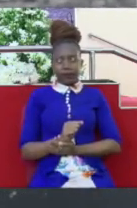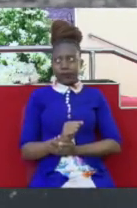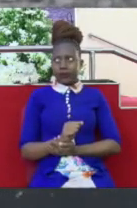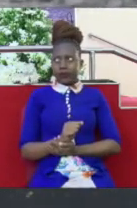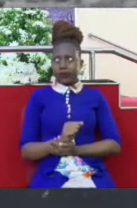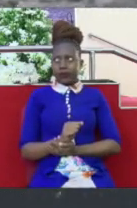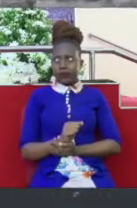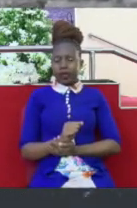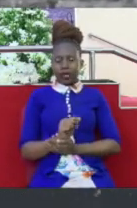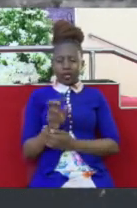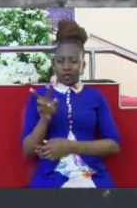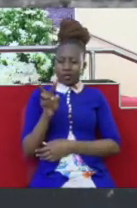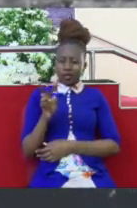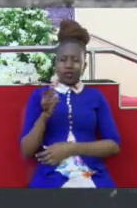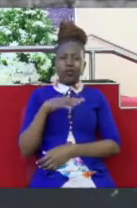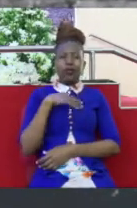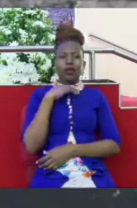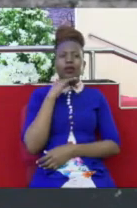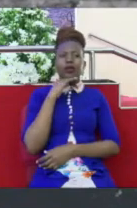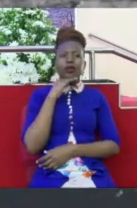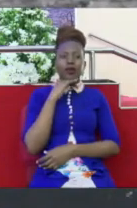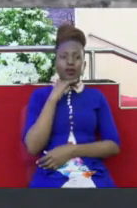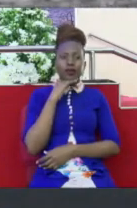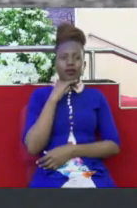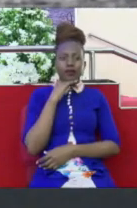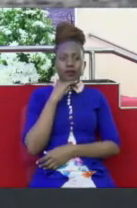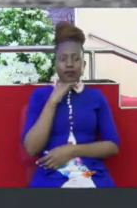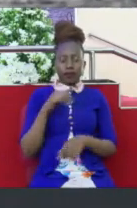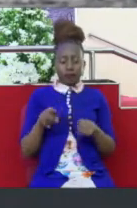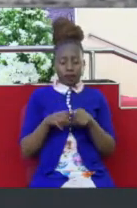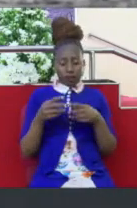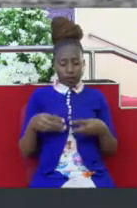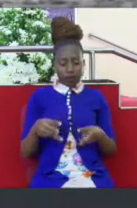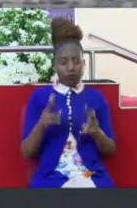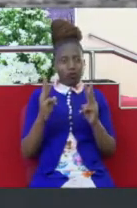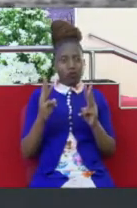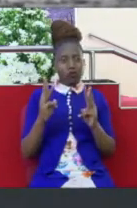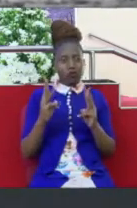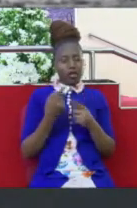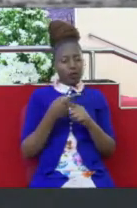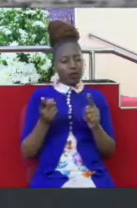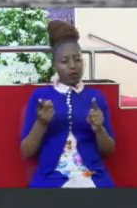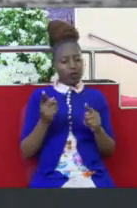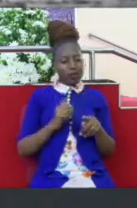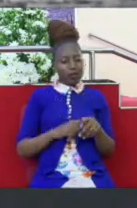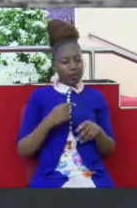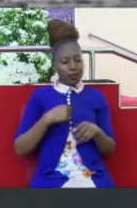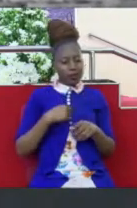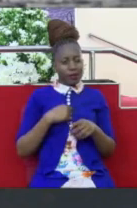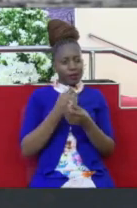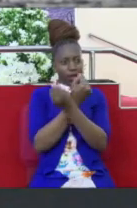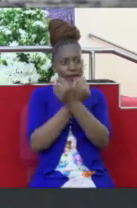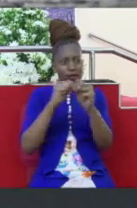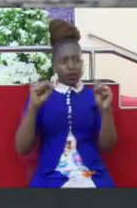nikaona kifo, in much the same way, katika hiyo njia tu. But when I was born again, lakini nilipo okoka, God took out the stony